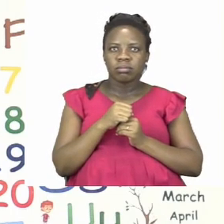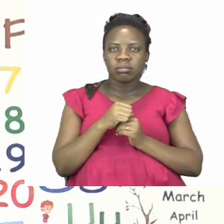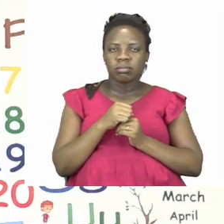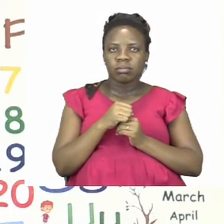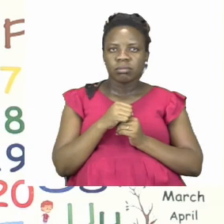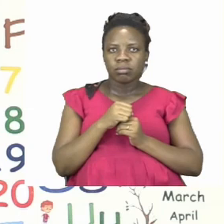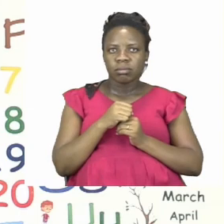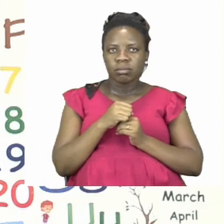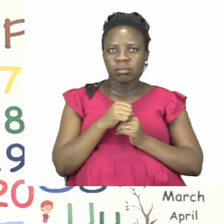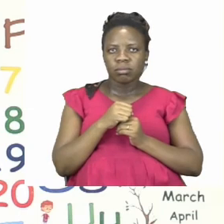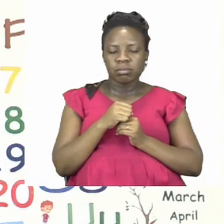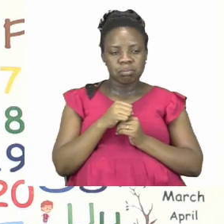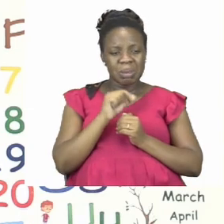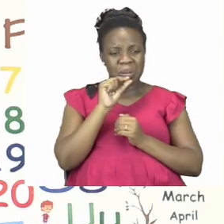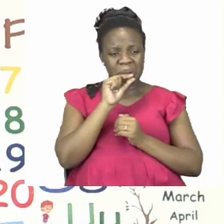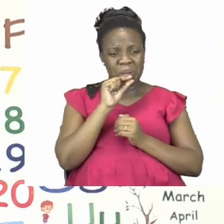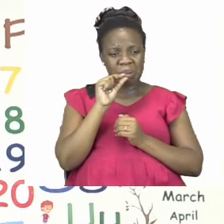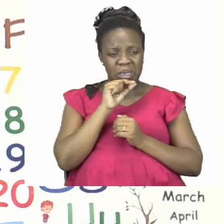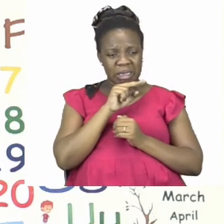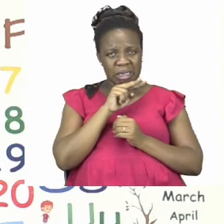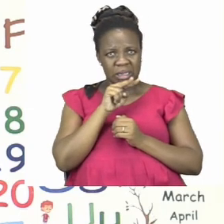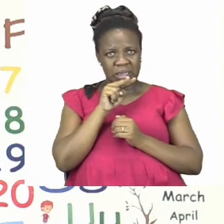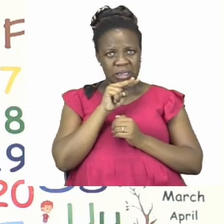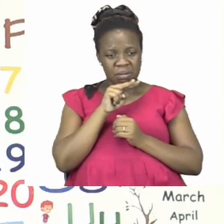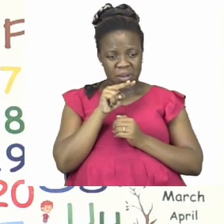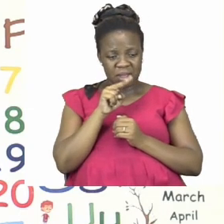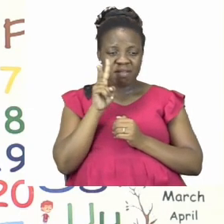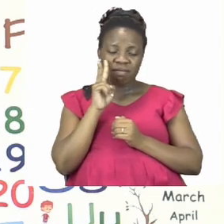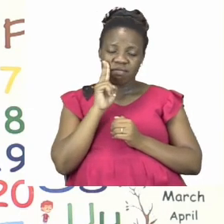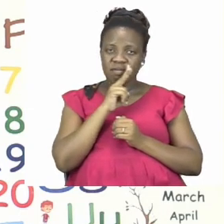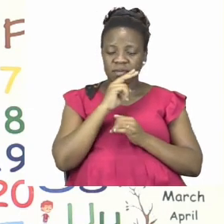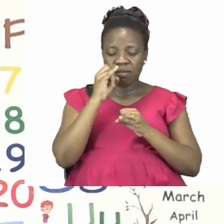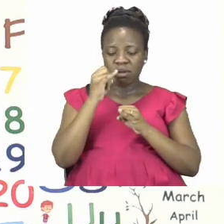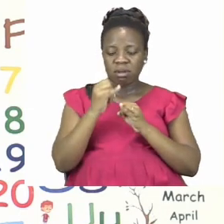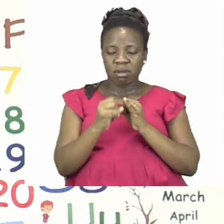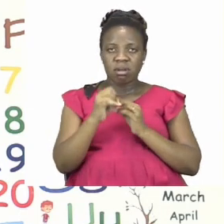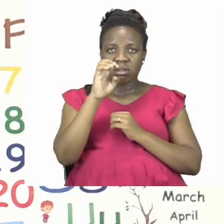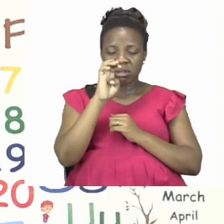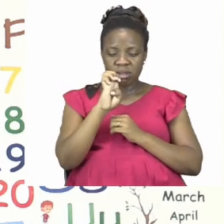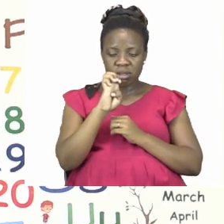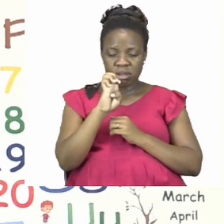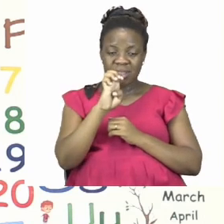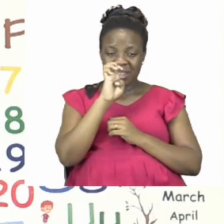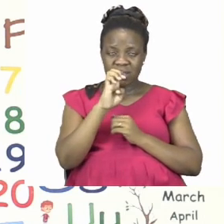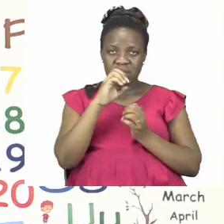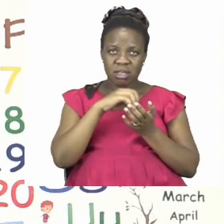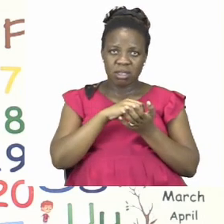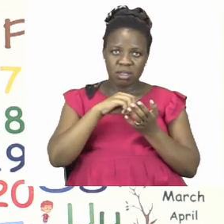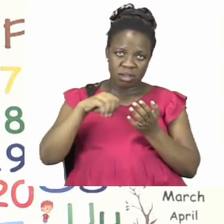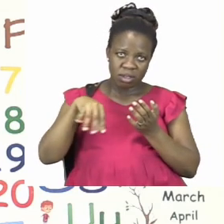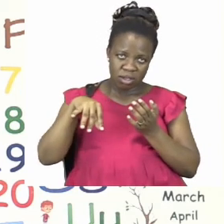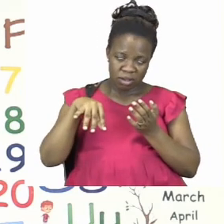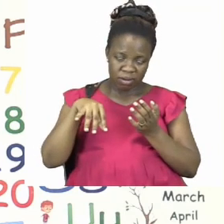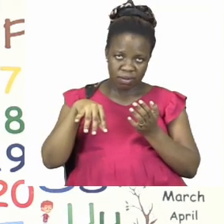need to look carefully. If it ends with an E, you know that you remove it and add ing. If it has a vowel sound